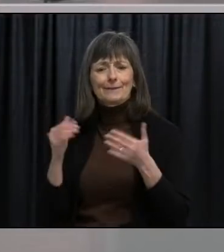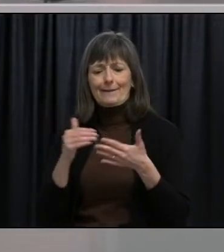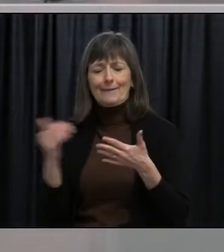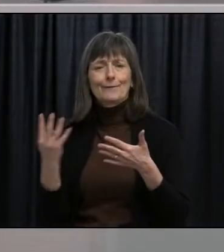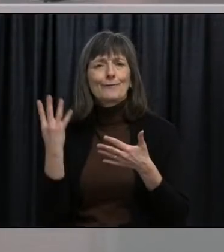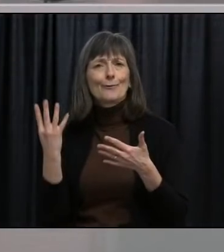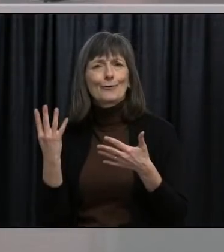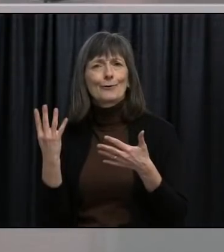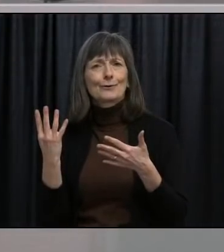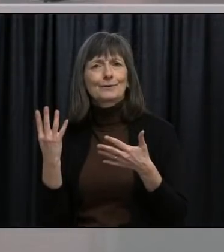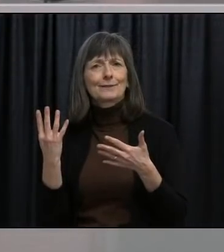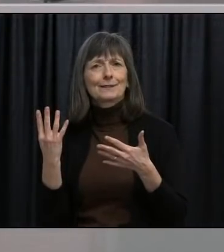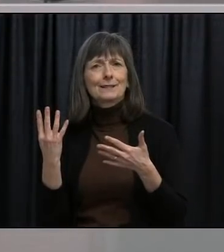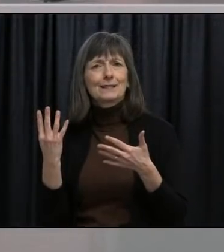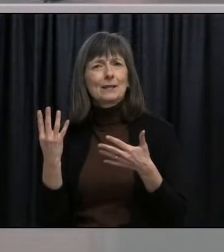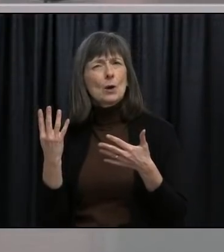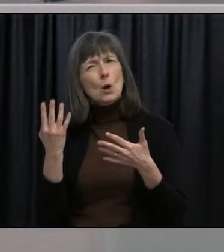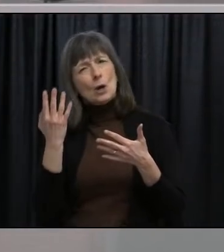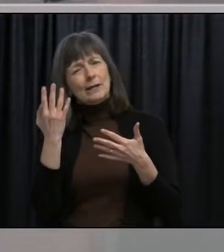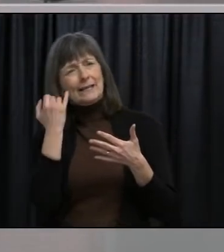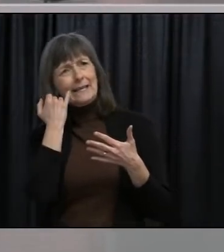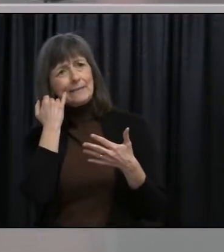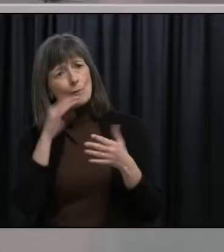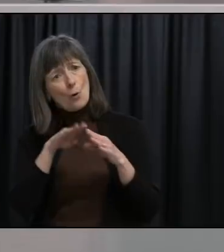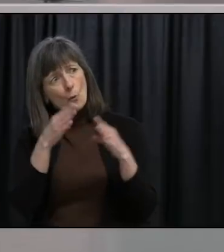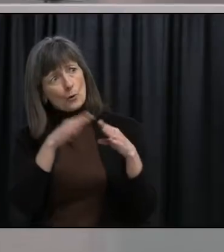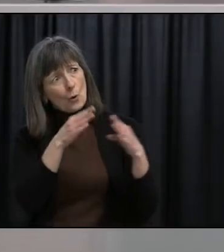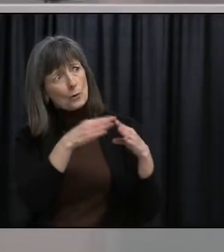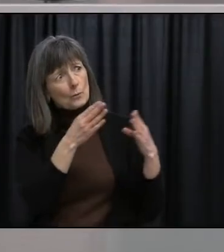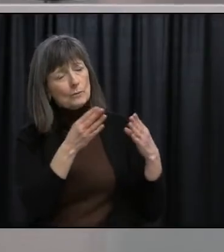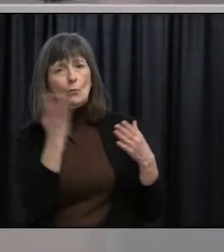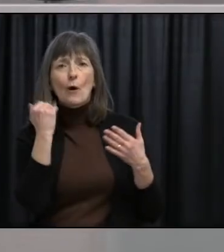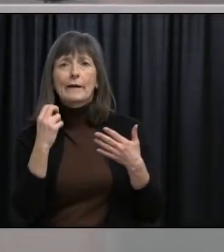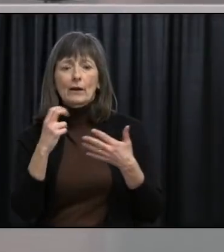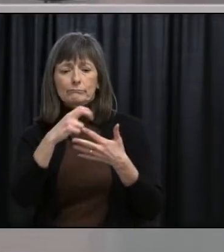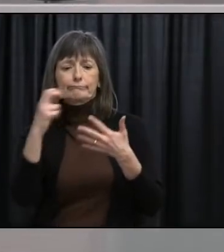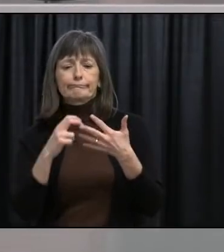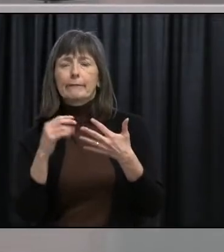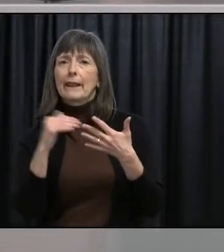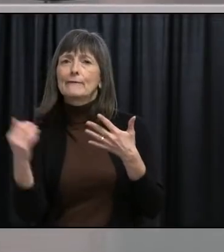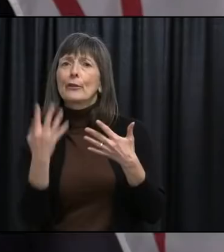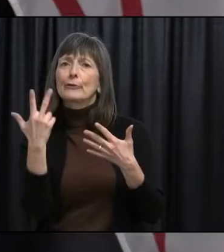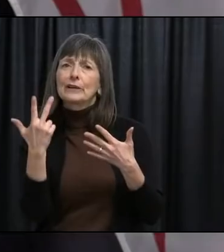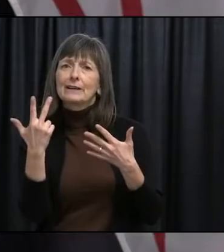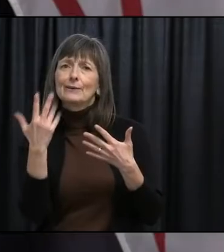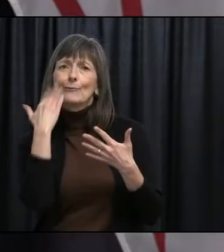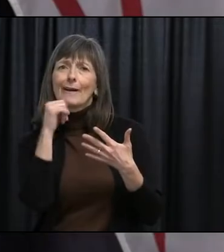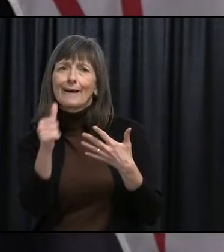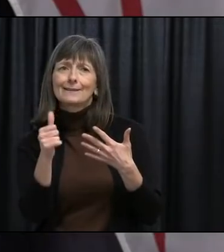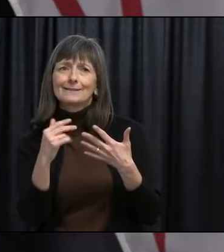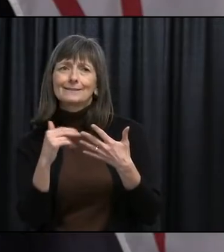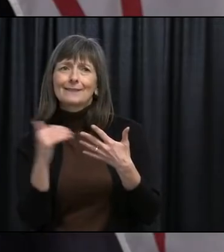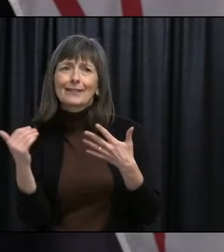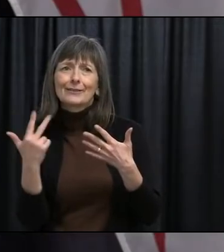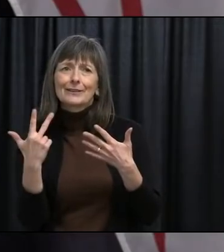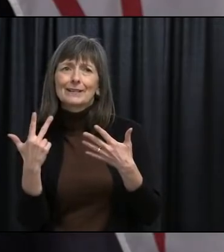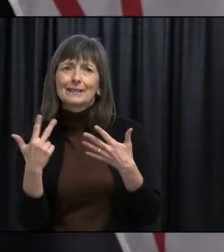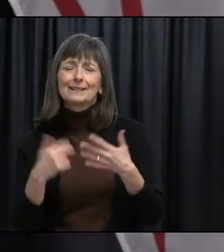just move to Alert Level 3, in which many of those were already in there? Yeah, so we looked at